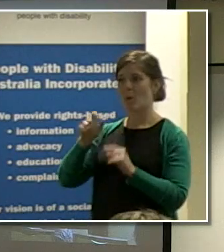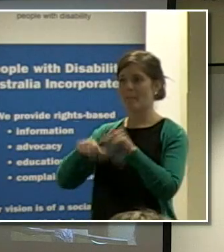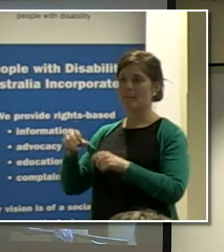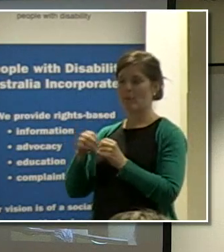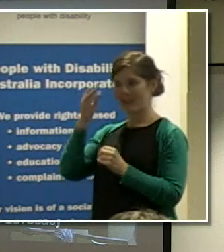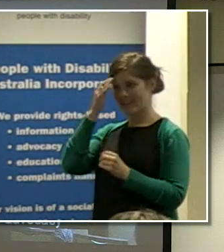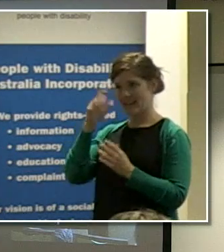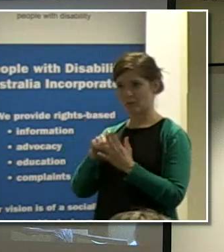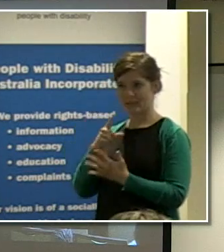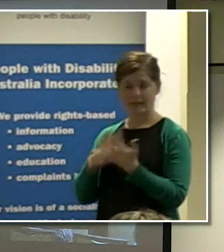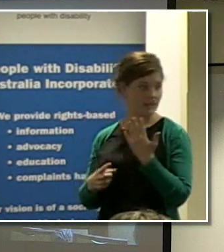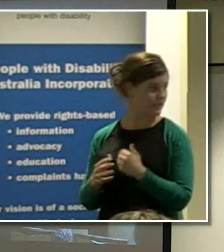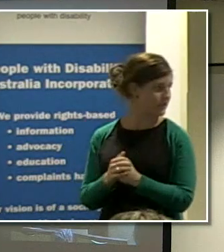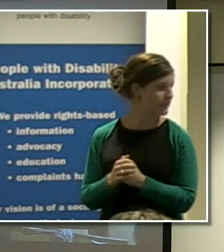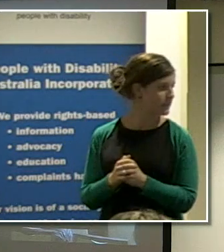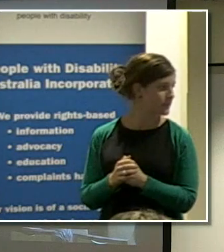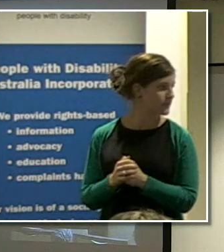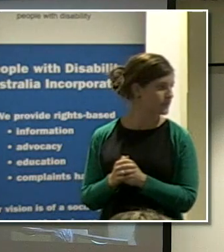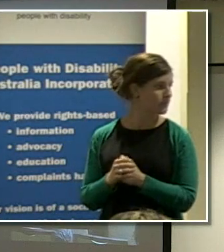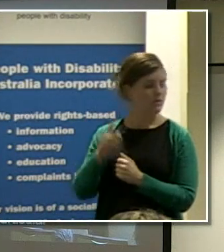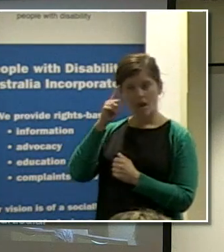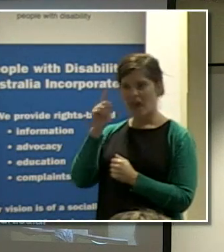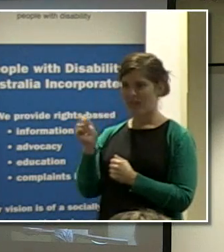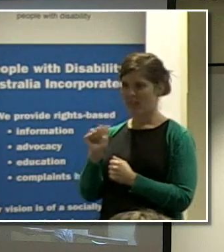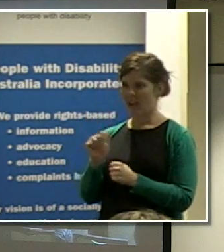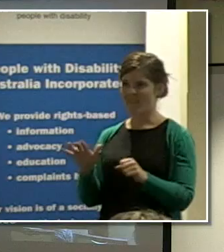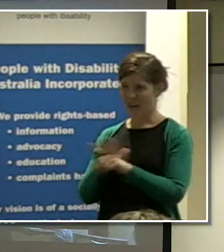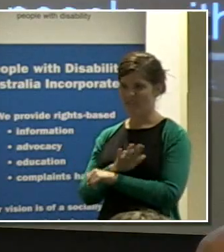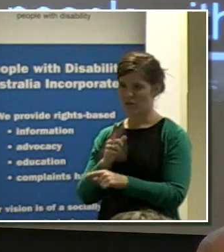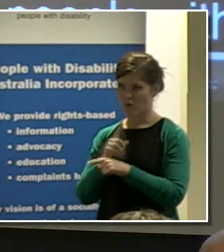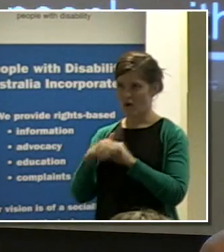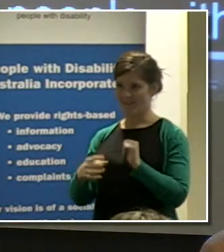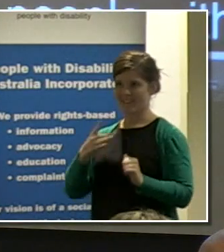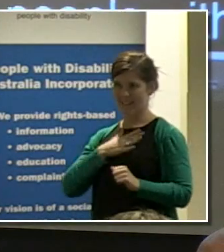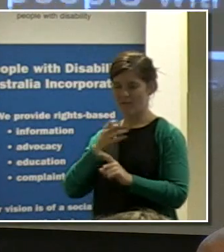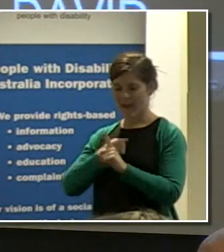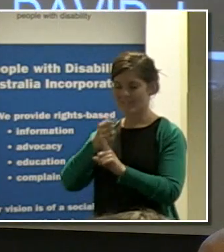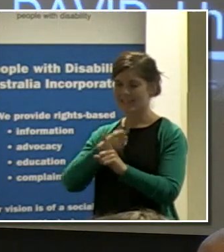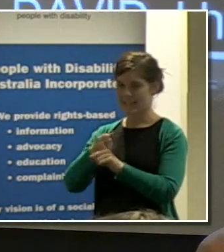scheme? Yeah. Oh, I think I've covered the self-advocacy. Yeah.